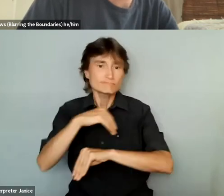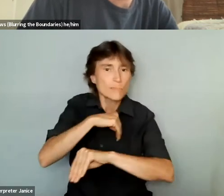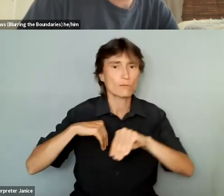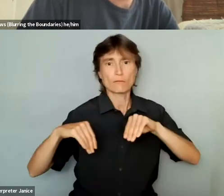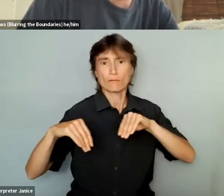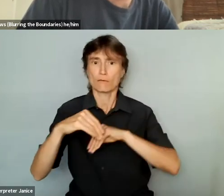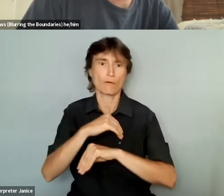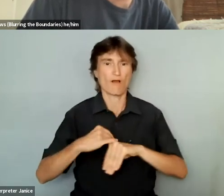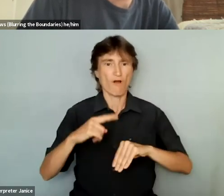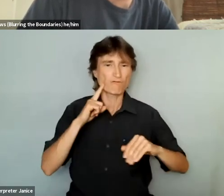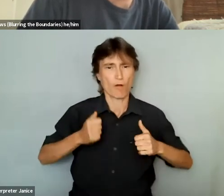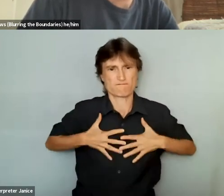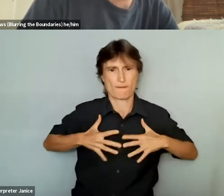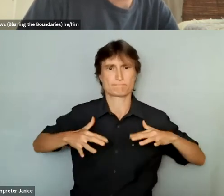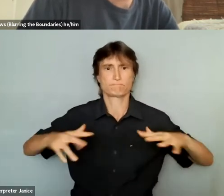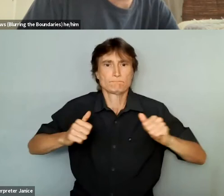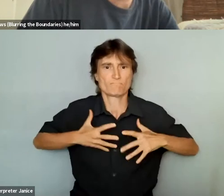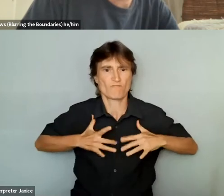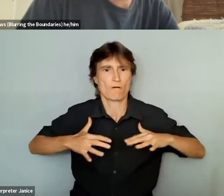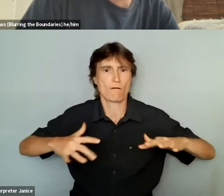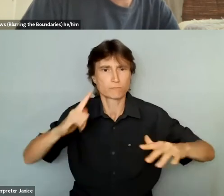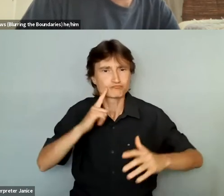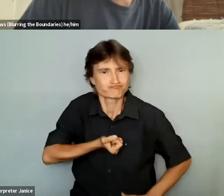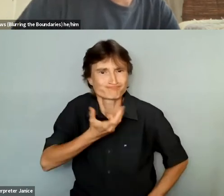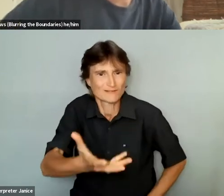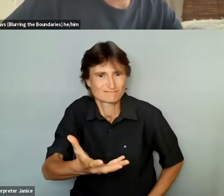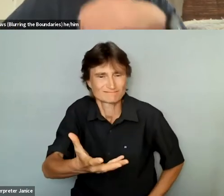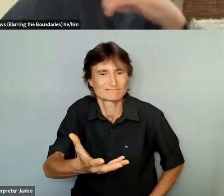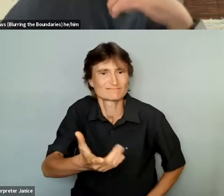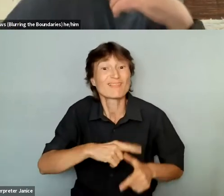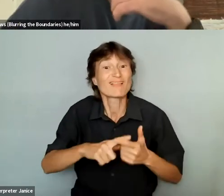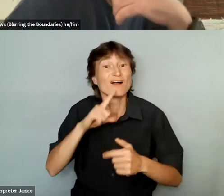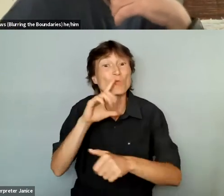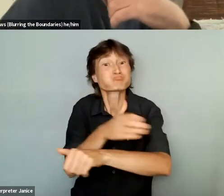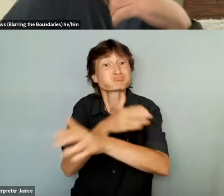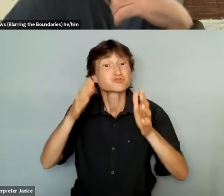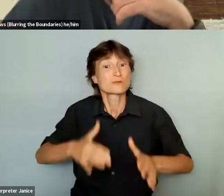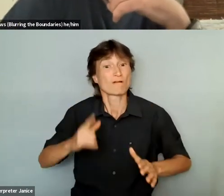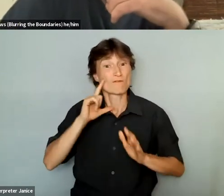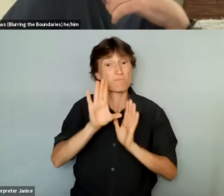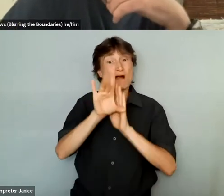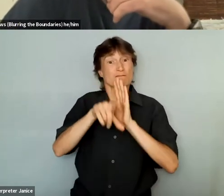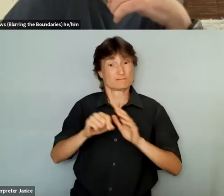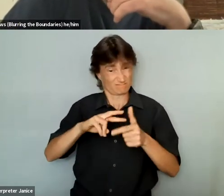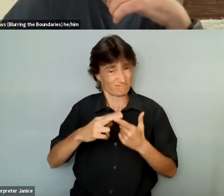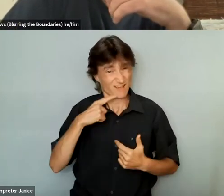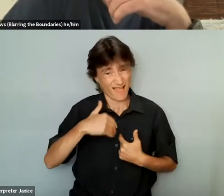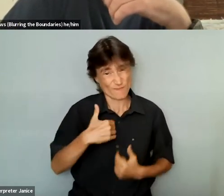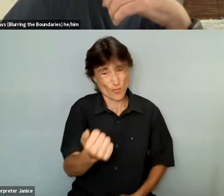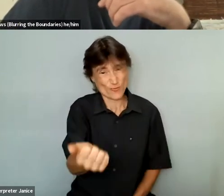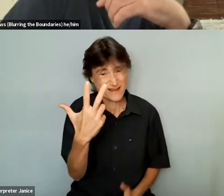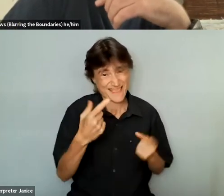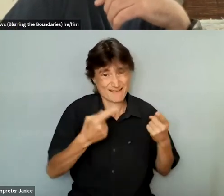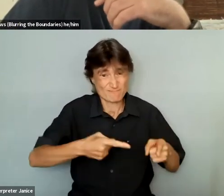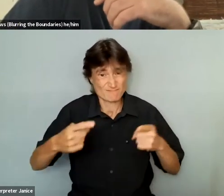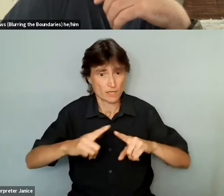expression. And in addition to that, I was singing. So doing all those three things at the same